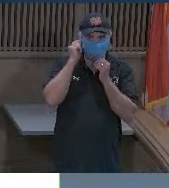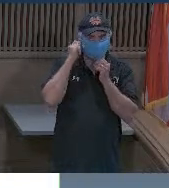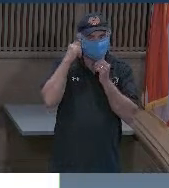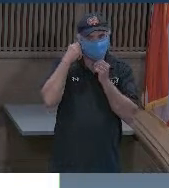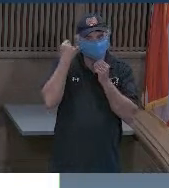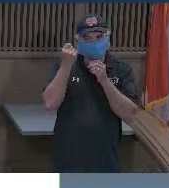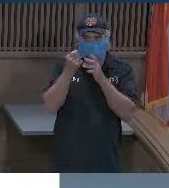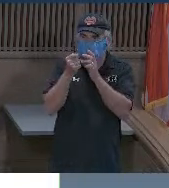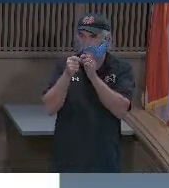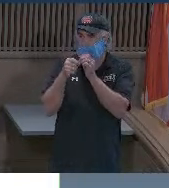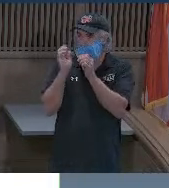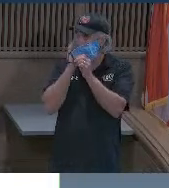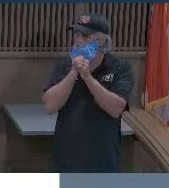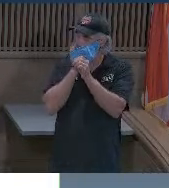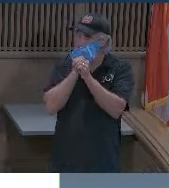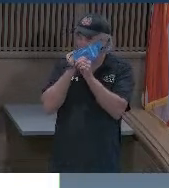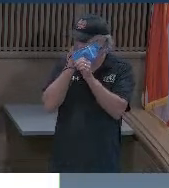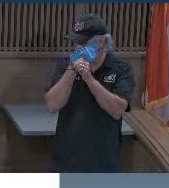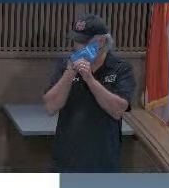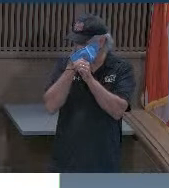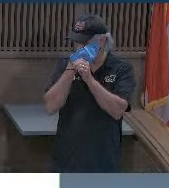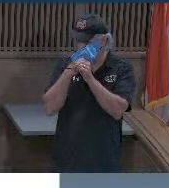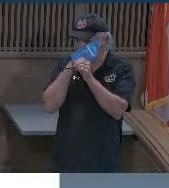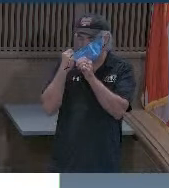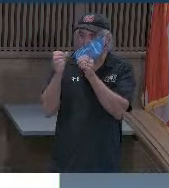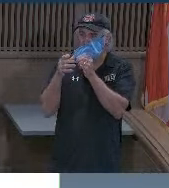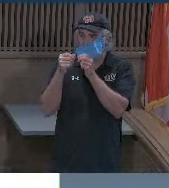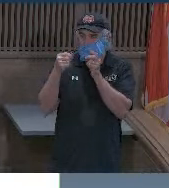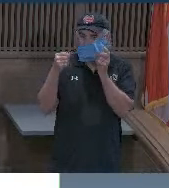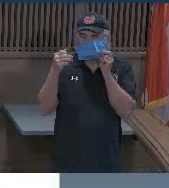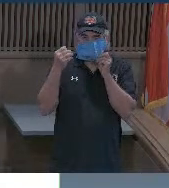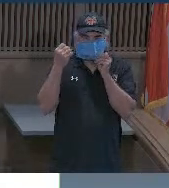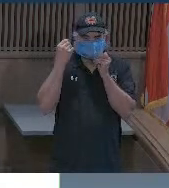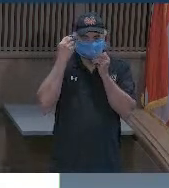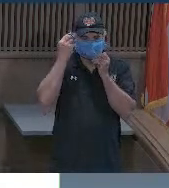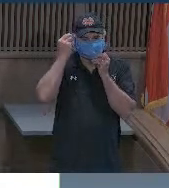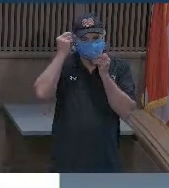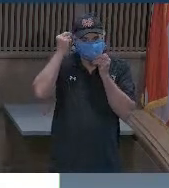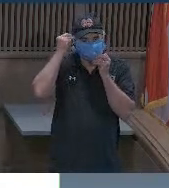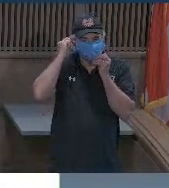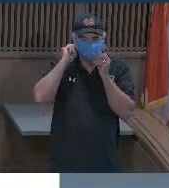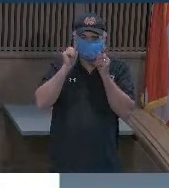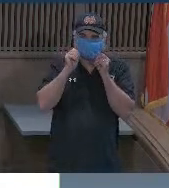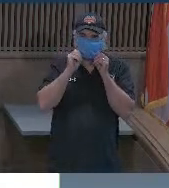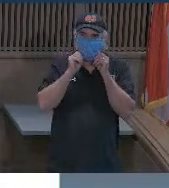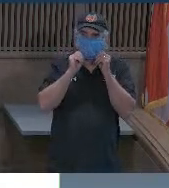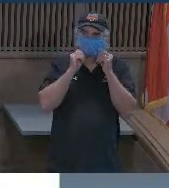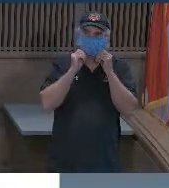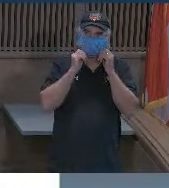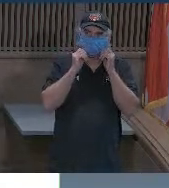Thank you. This is the percentage rates. It's going to tell us here,